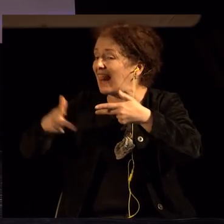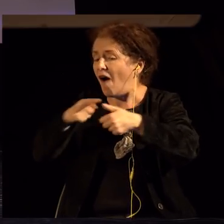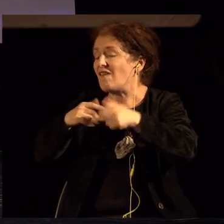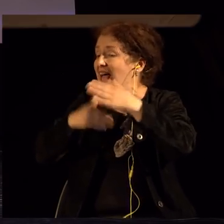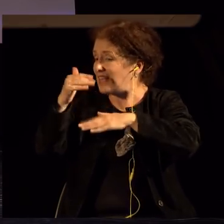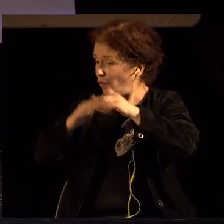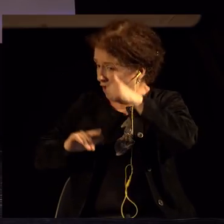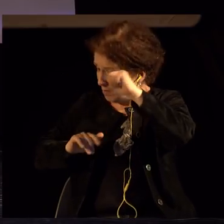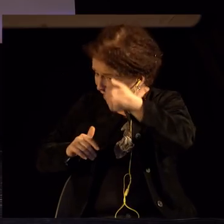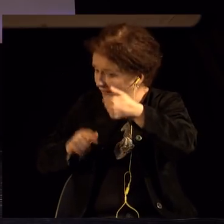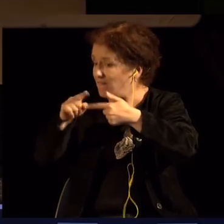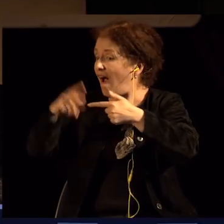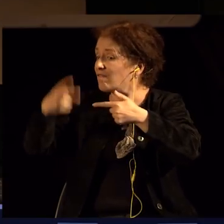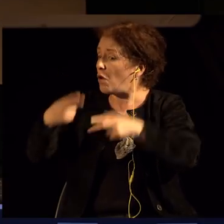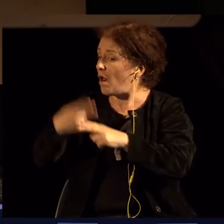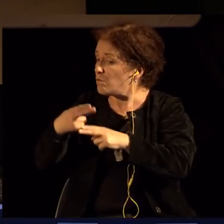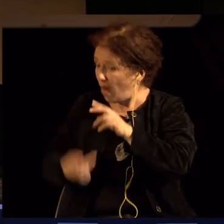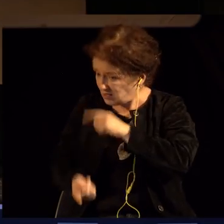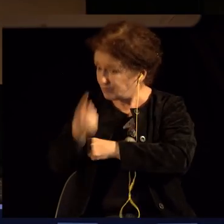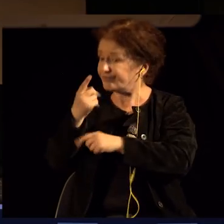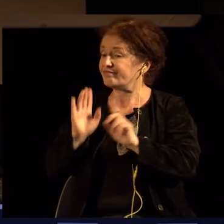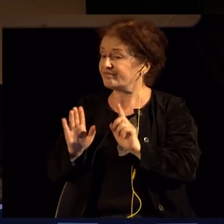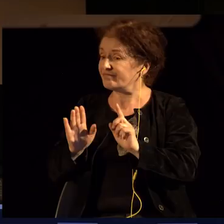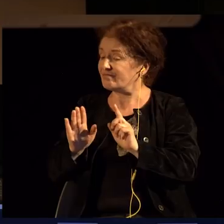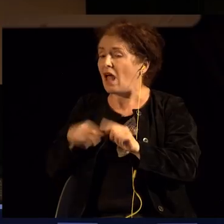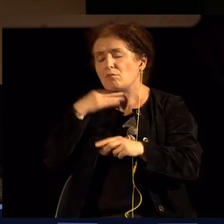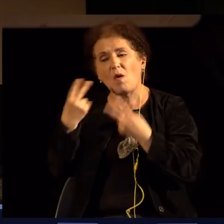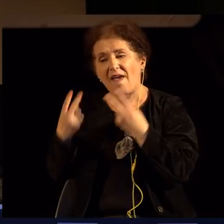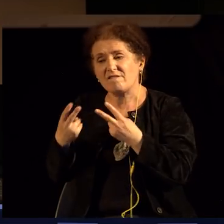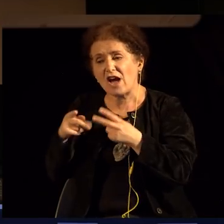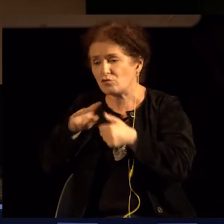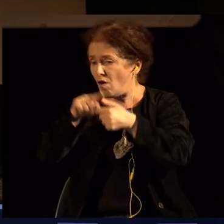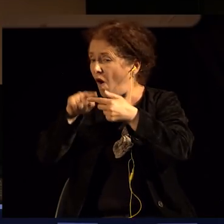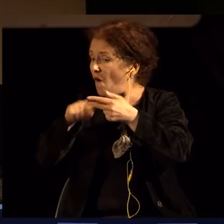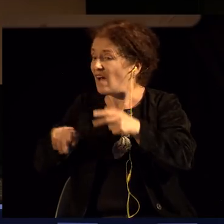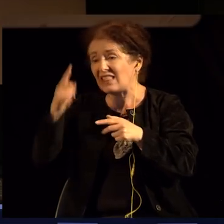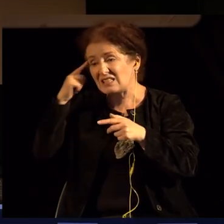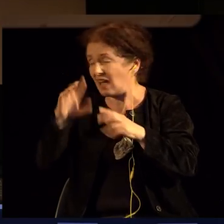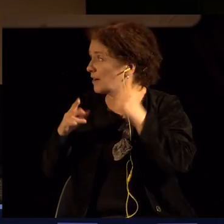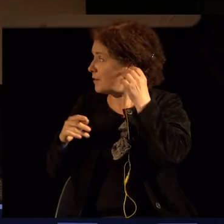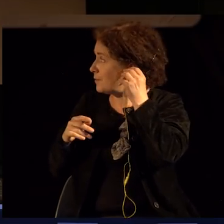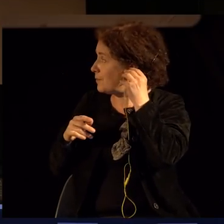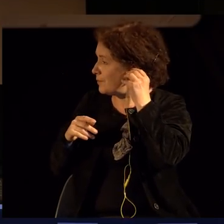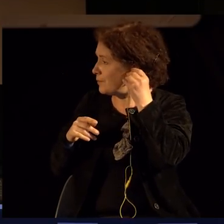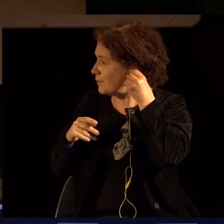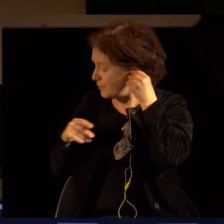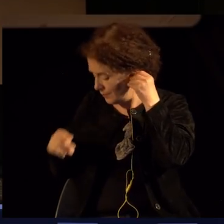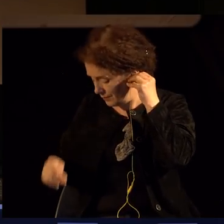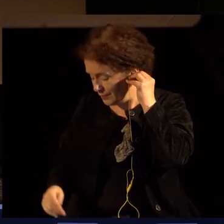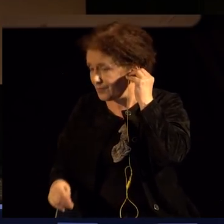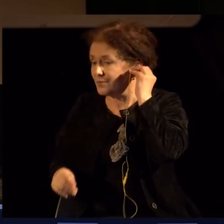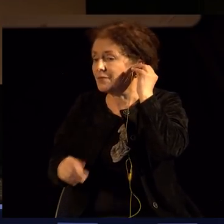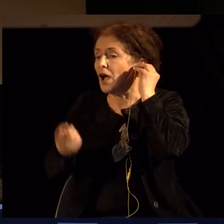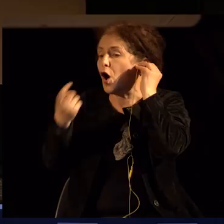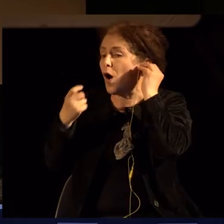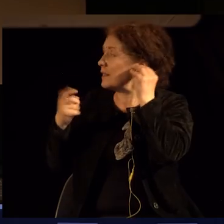sexuality education. But I was watching a speech by Dorje Bracken from the Netherlands, who was here last year.